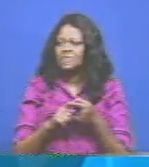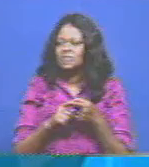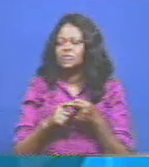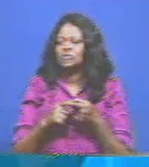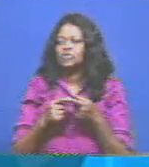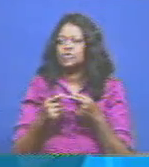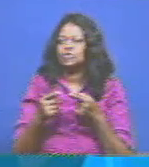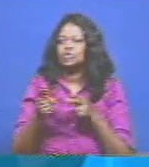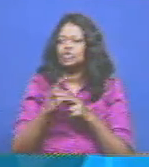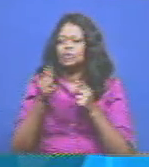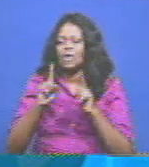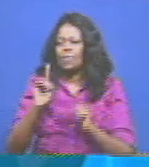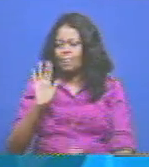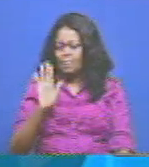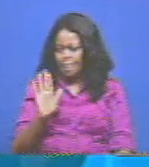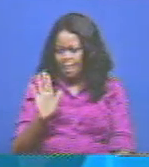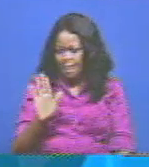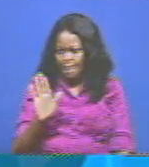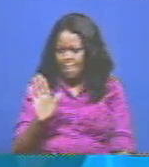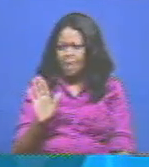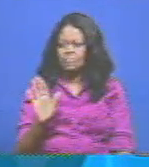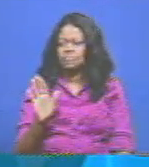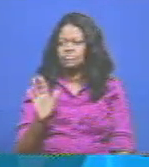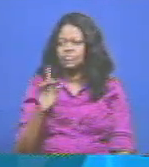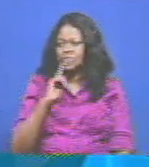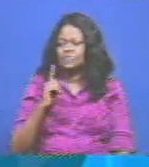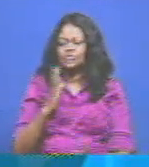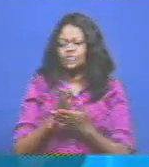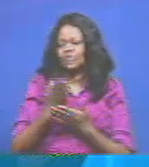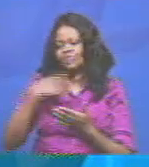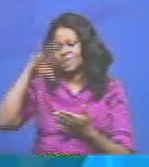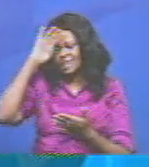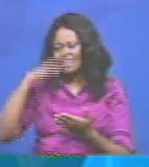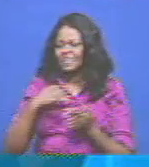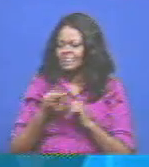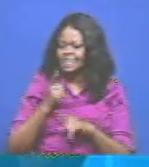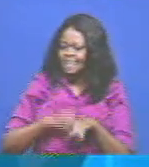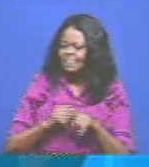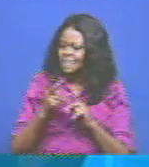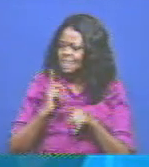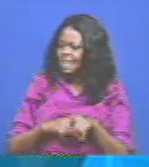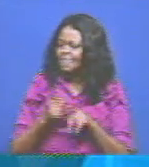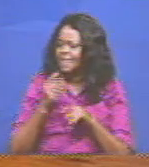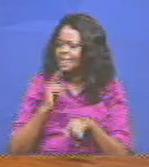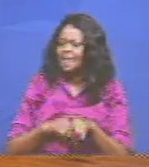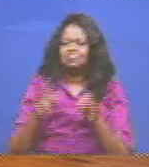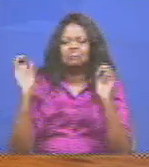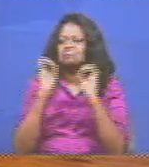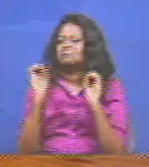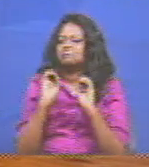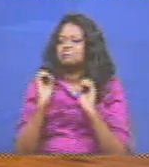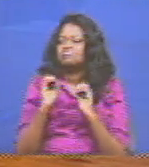tongue to vent out his frustrations. What exactly is happening? Is that the first time, or the second time, or the second time? I